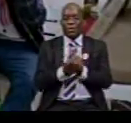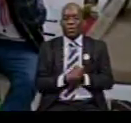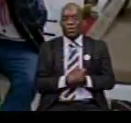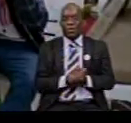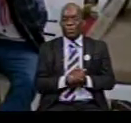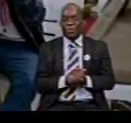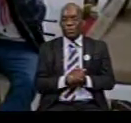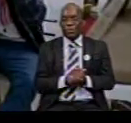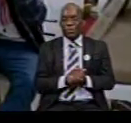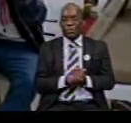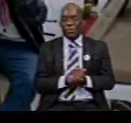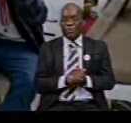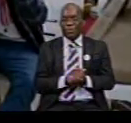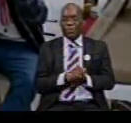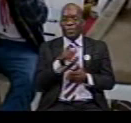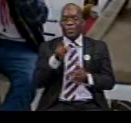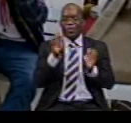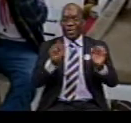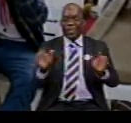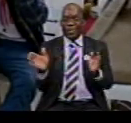You can do better than that.